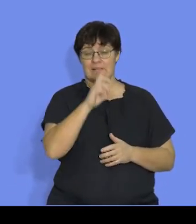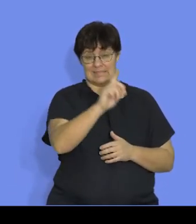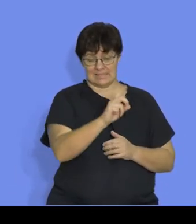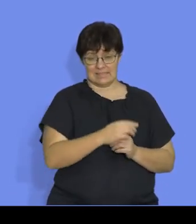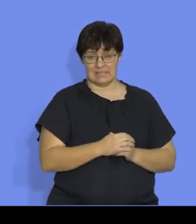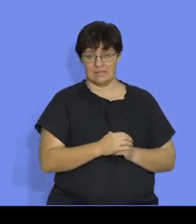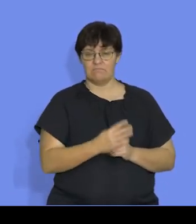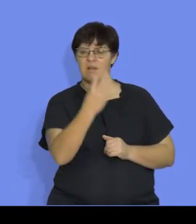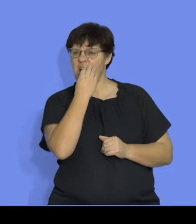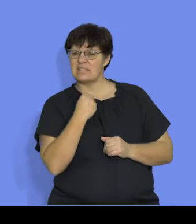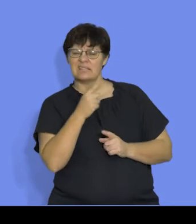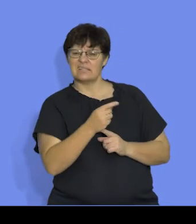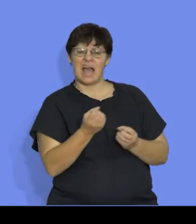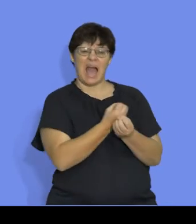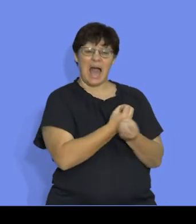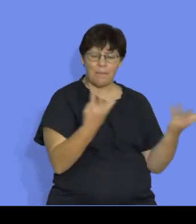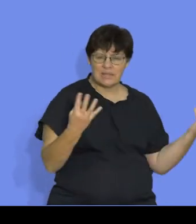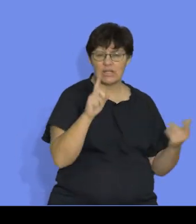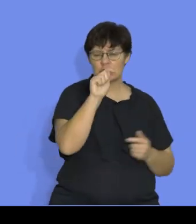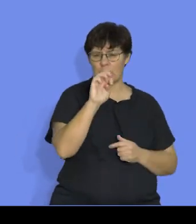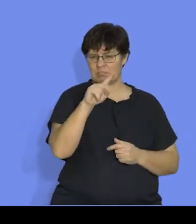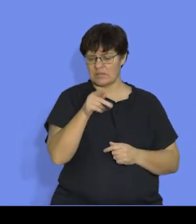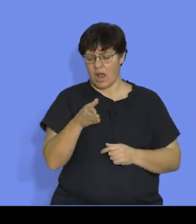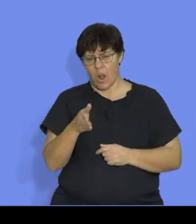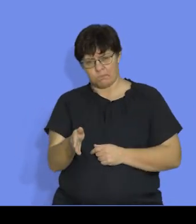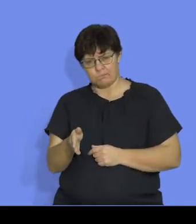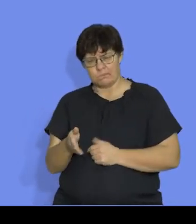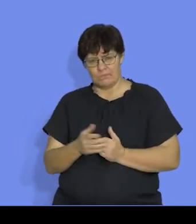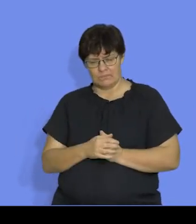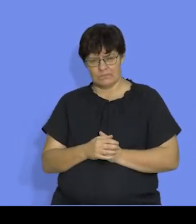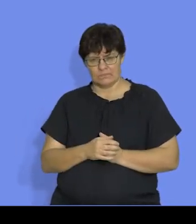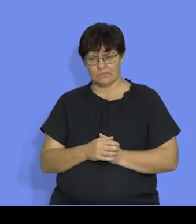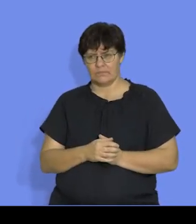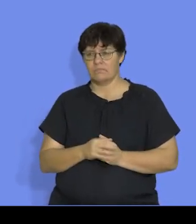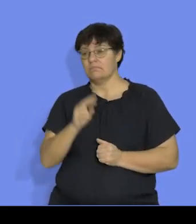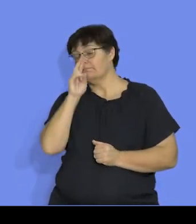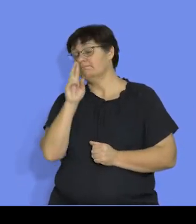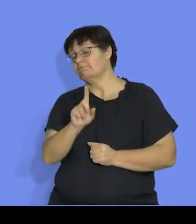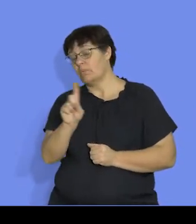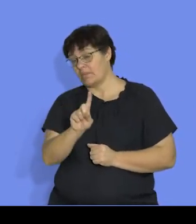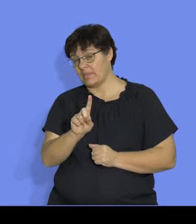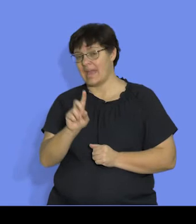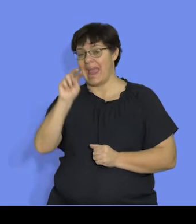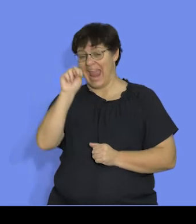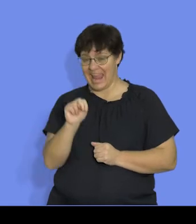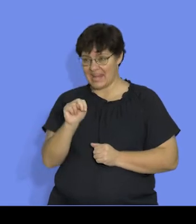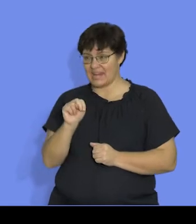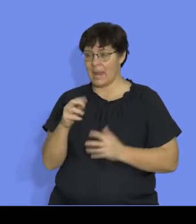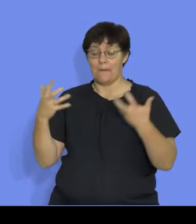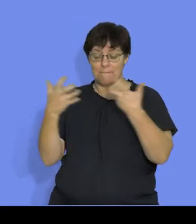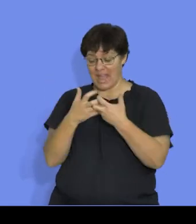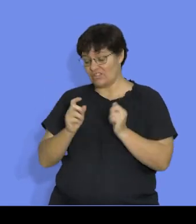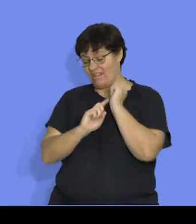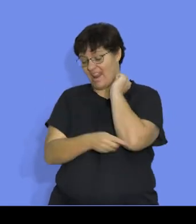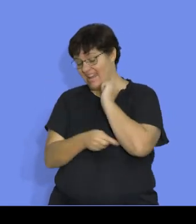D, I've been asked how many terms are in the sequence. That means that I'm looking for the n that matches